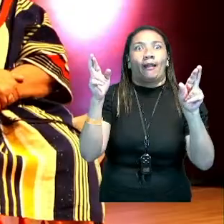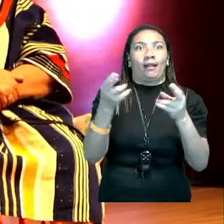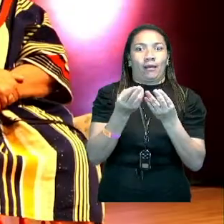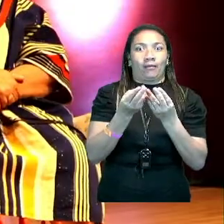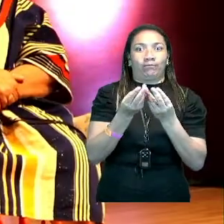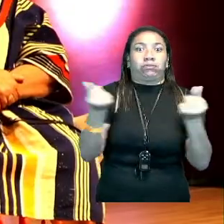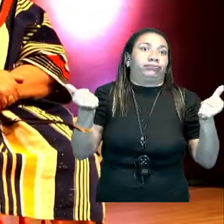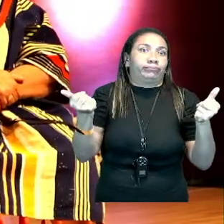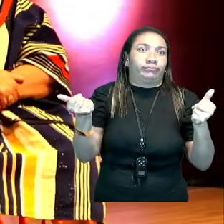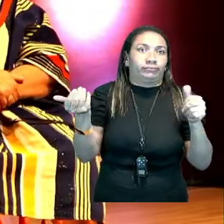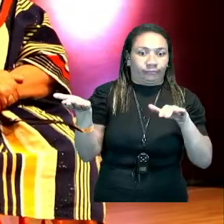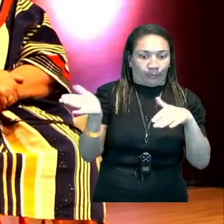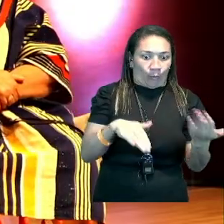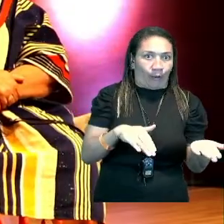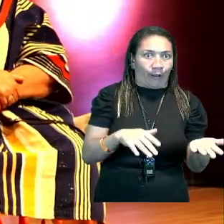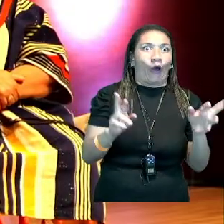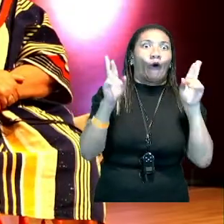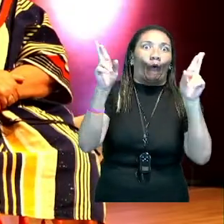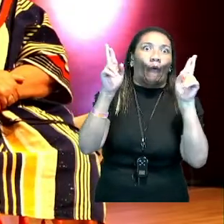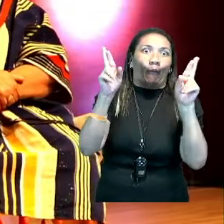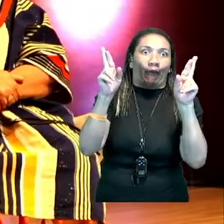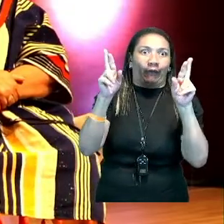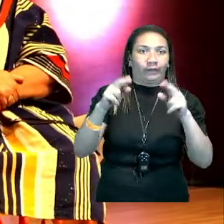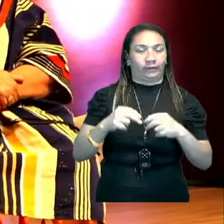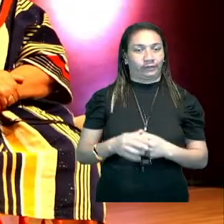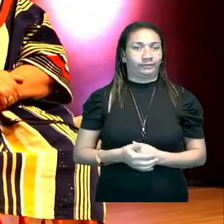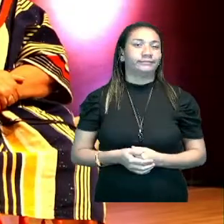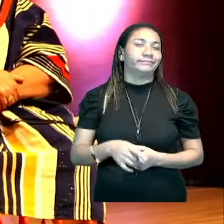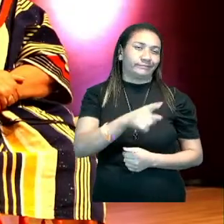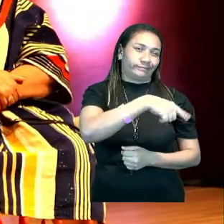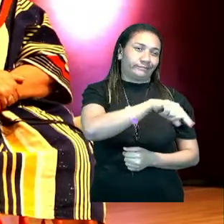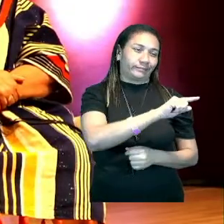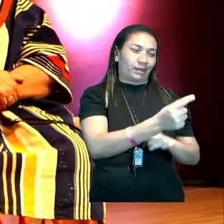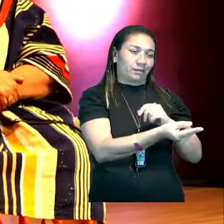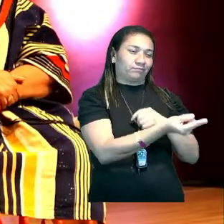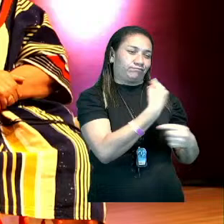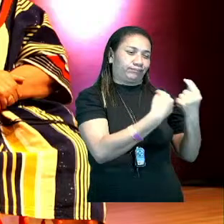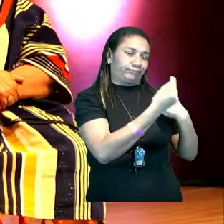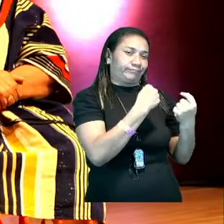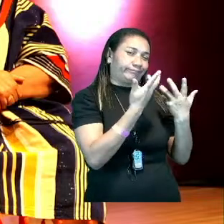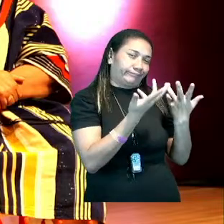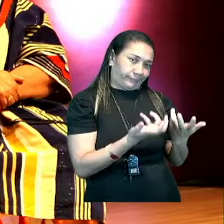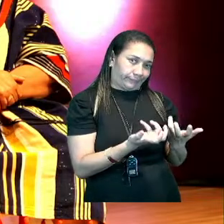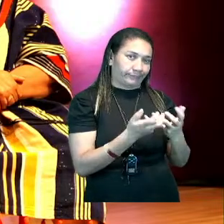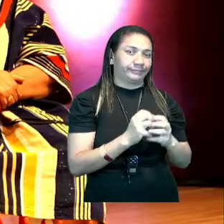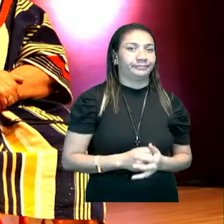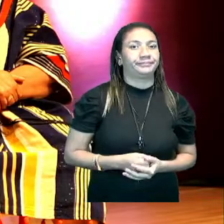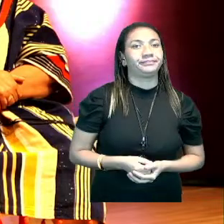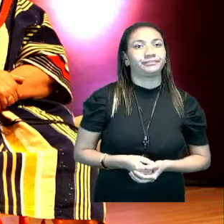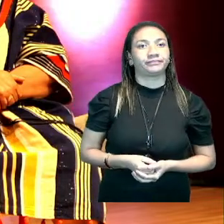Because what they would want is for me to disappear and for all of us nobodies to disappear.